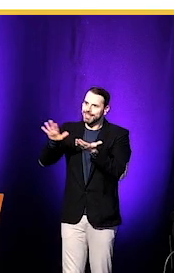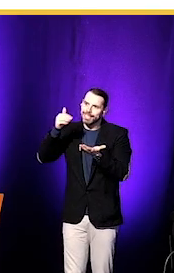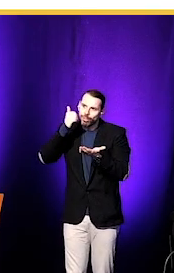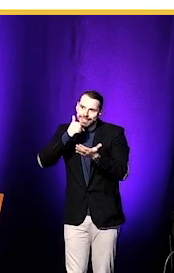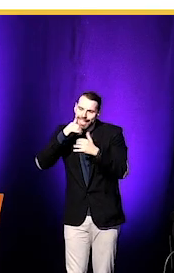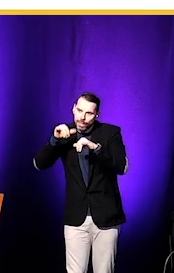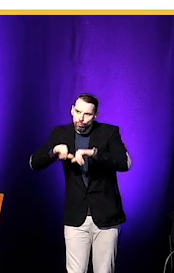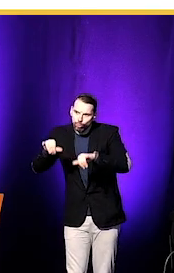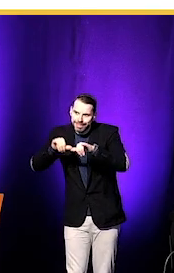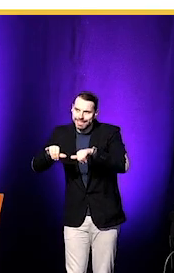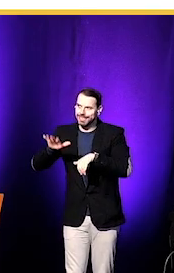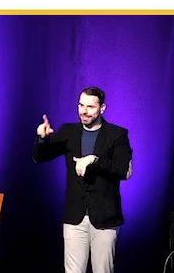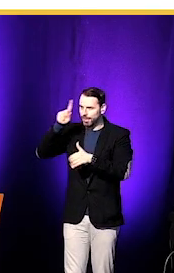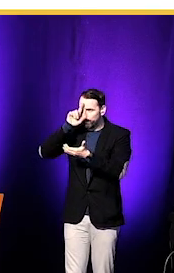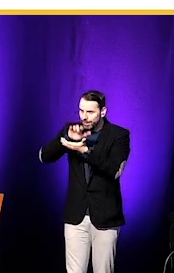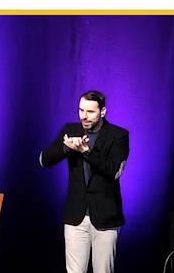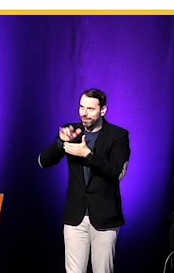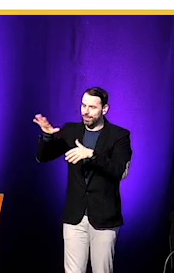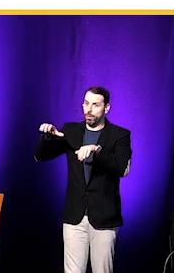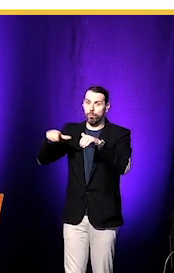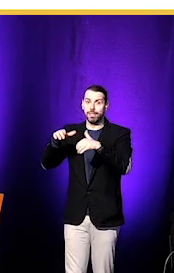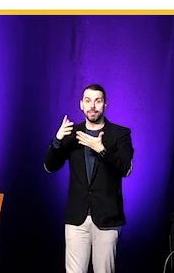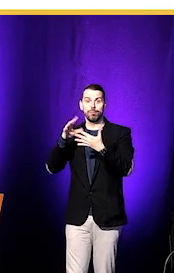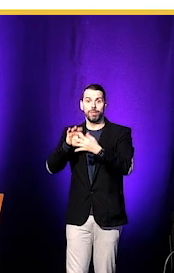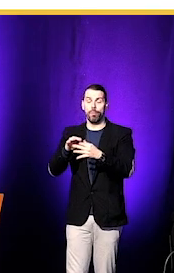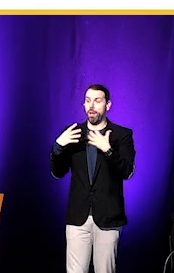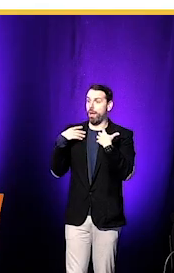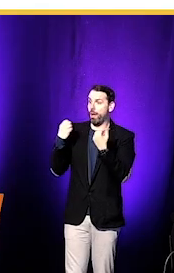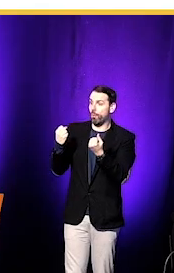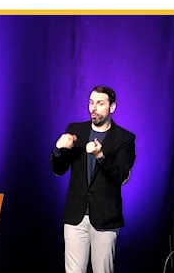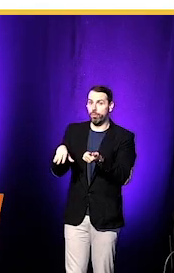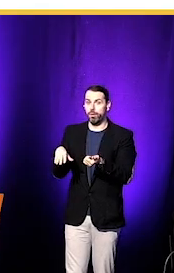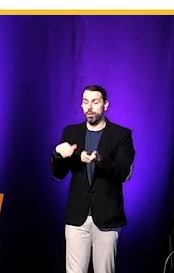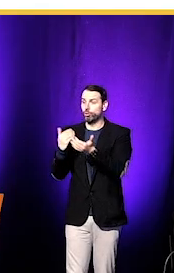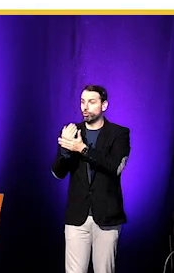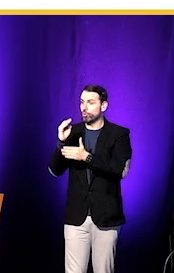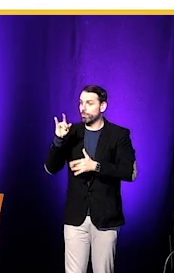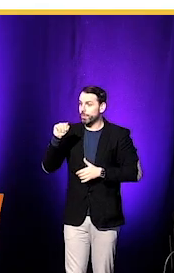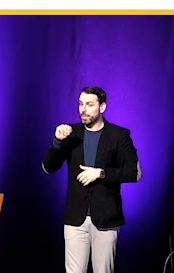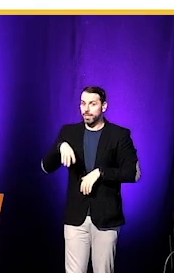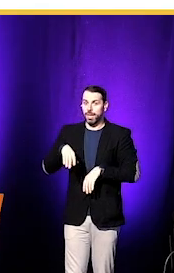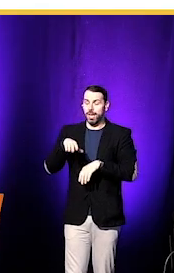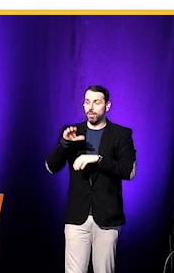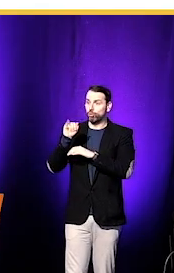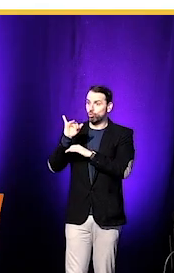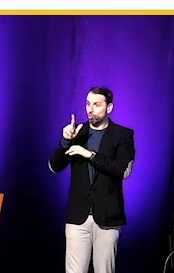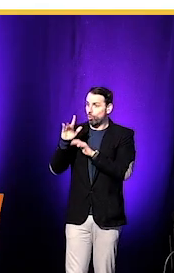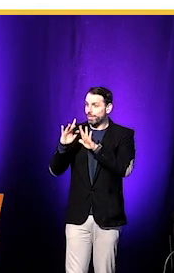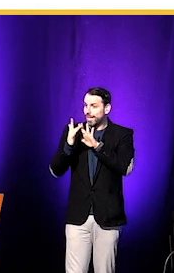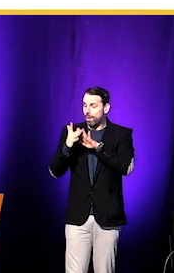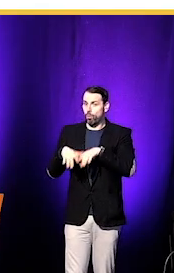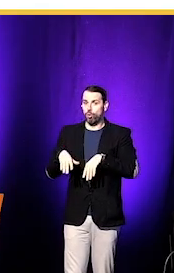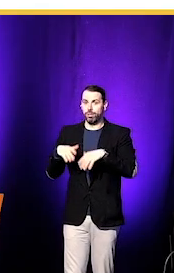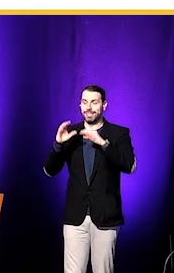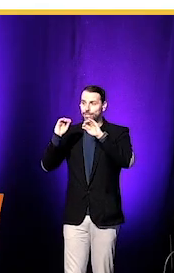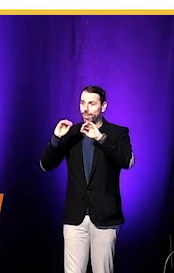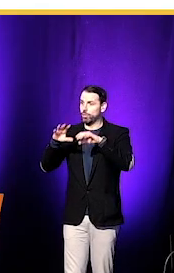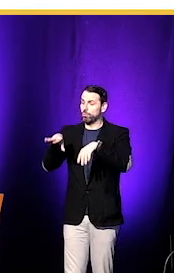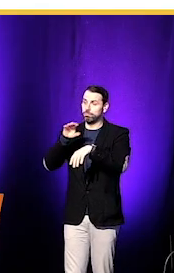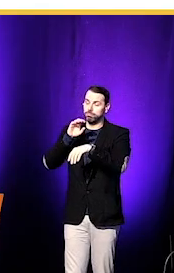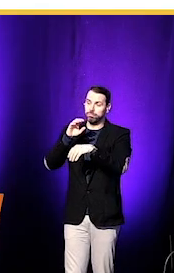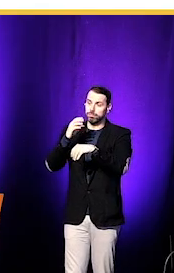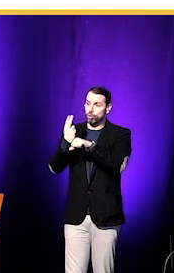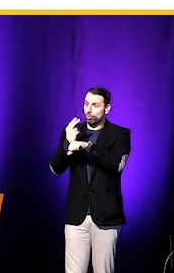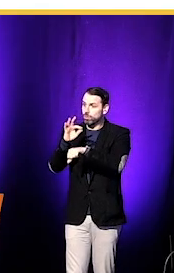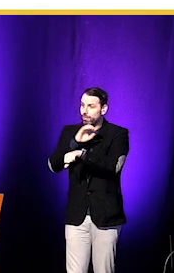and practices around health, new media, social networks, education, and even energy use. Cognitive